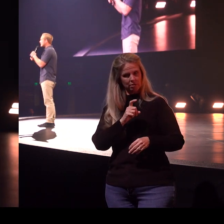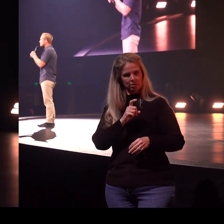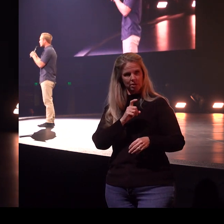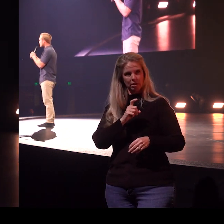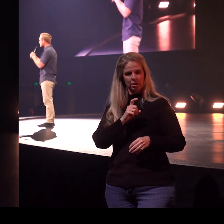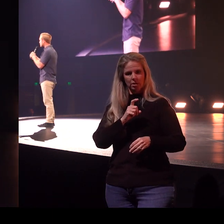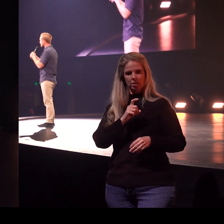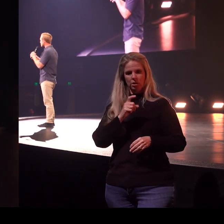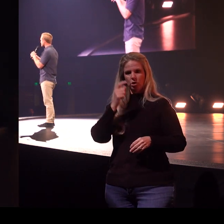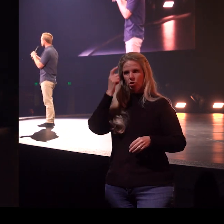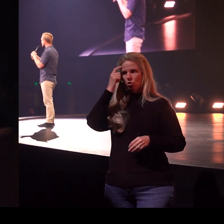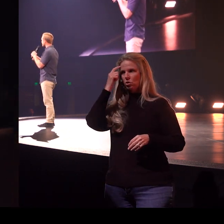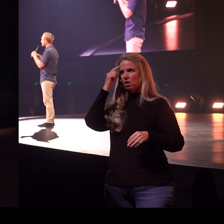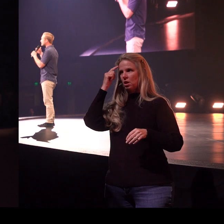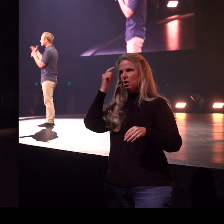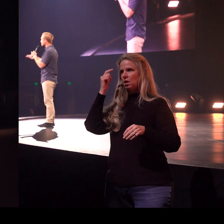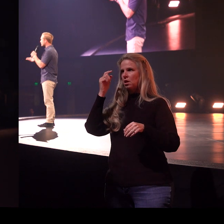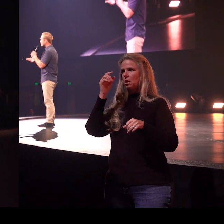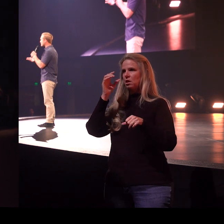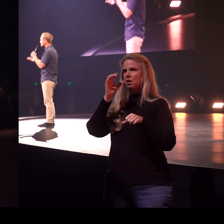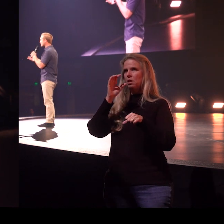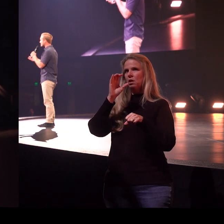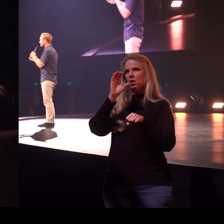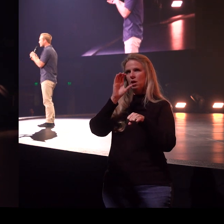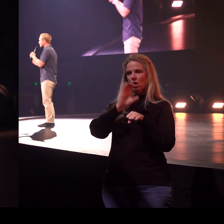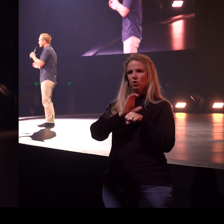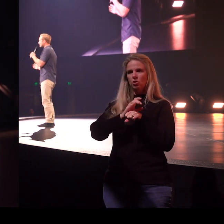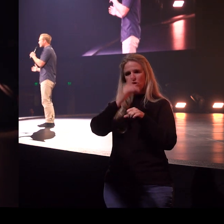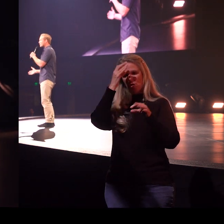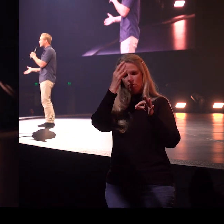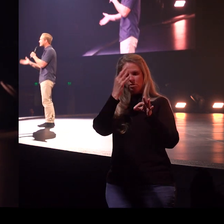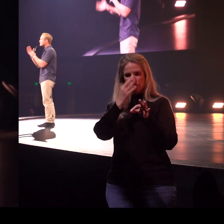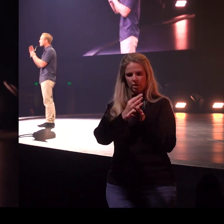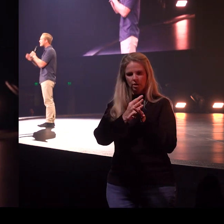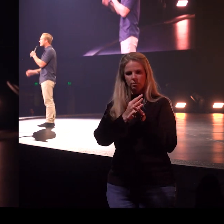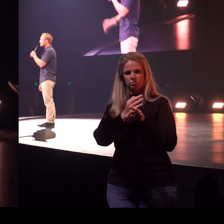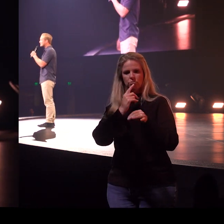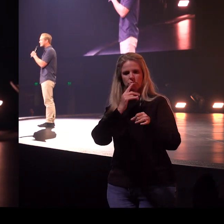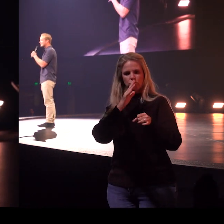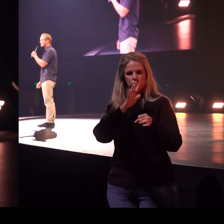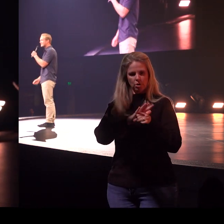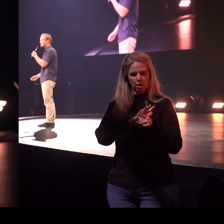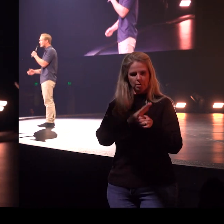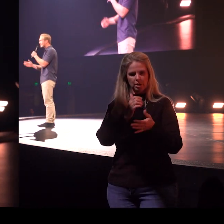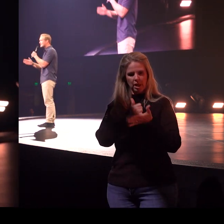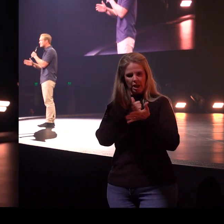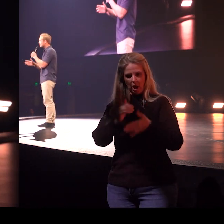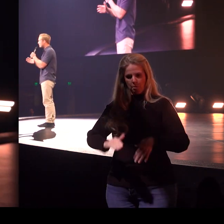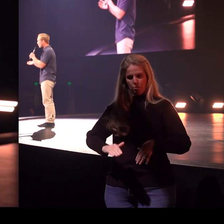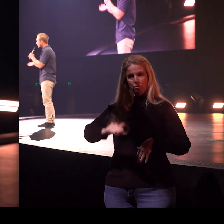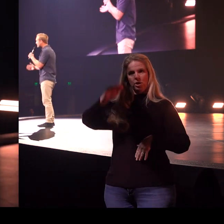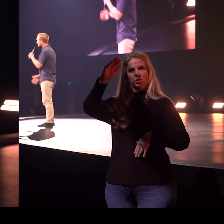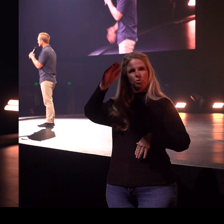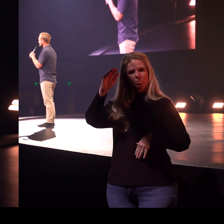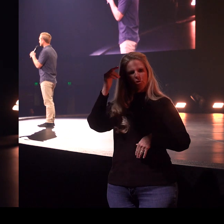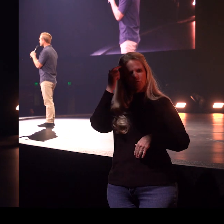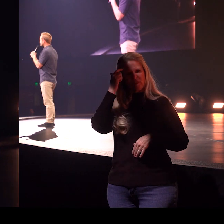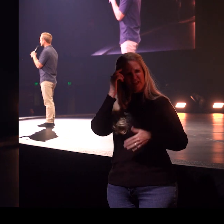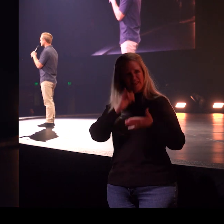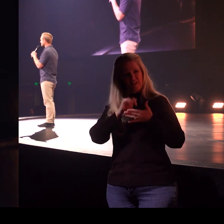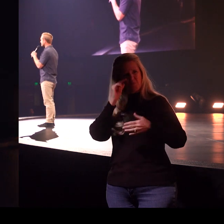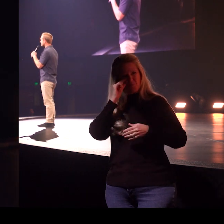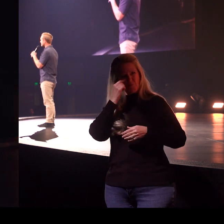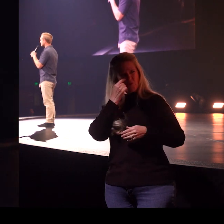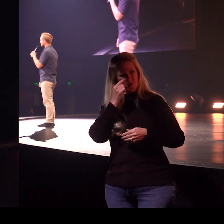You think a church that was faithful to their commitments and helped raise you up, you think that's boring?